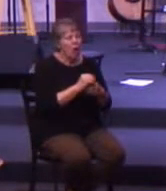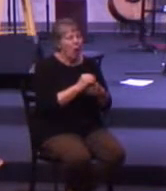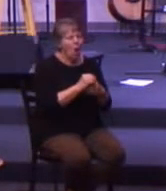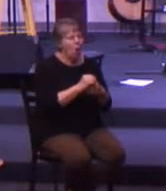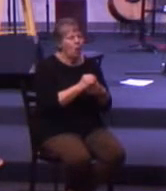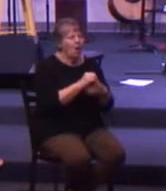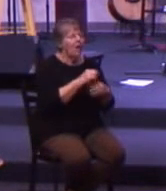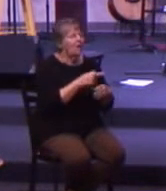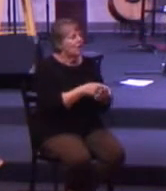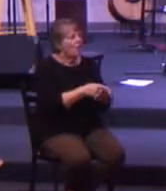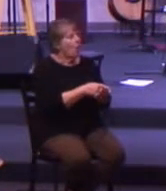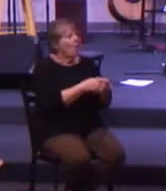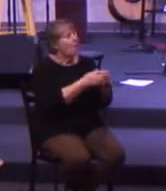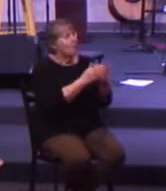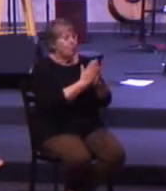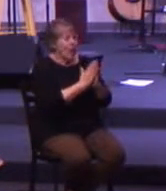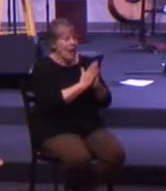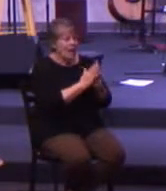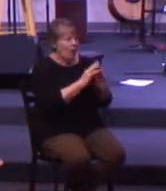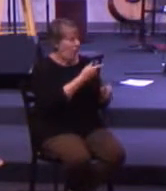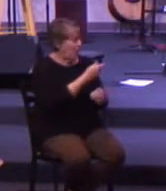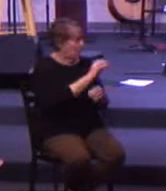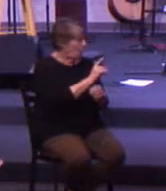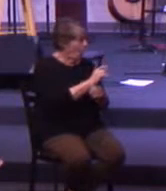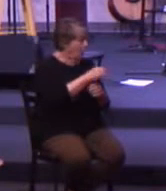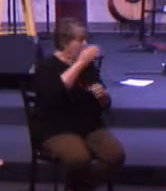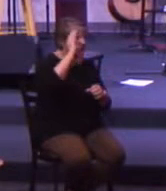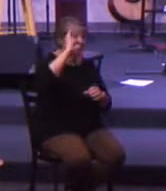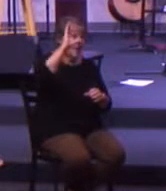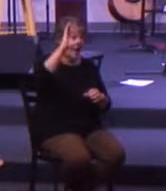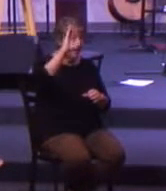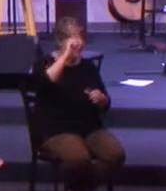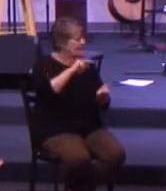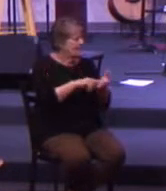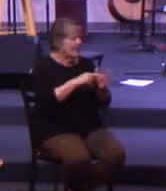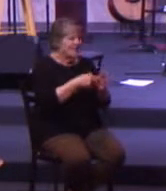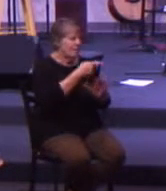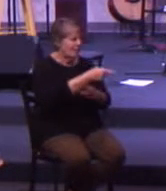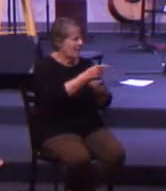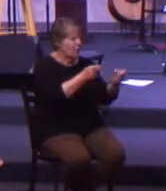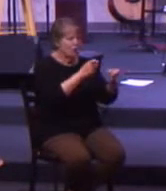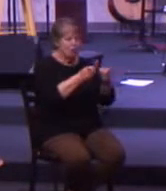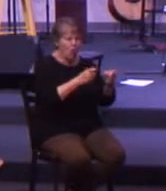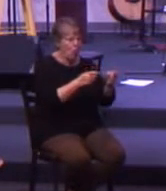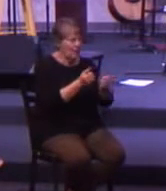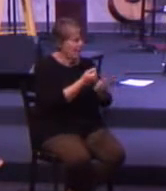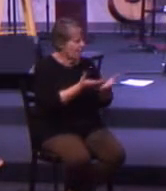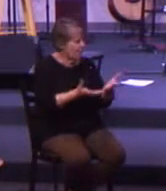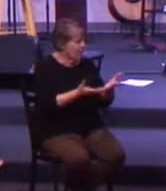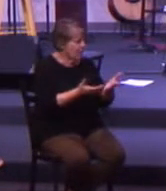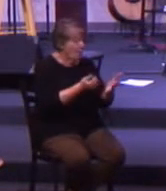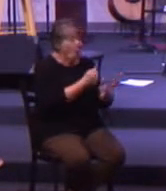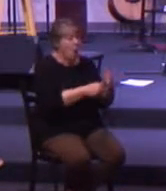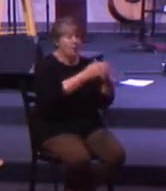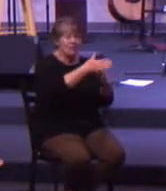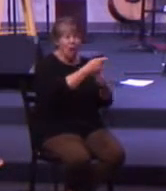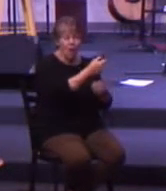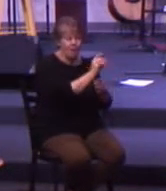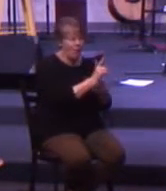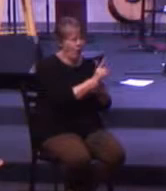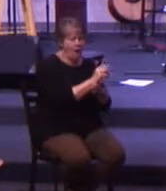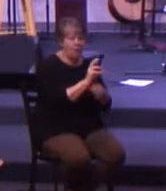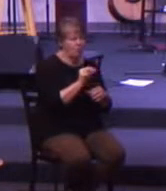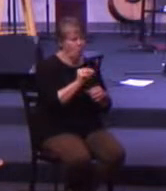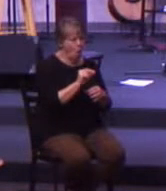doesn't mean that that god was over everything. It more so means that all the gods who are kind of constantly fighting one another, like we learned last week, and violent